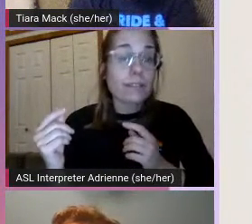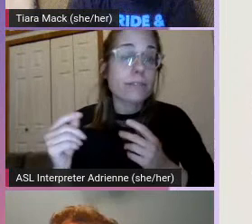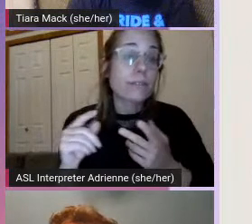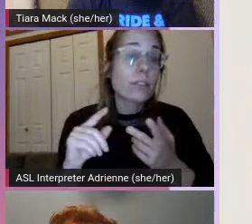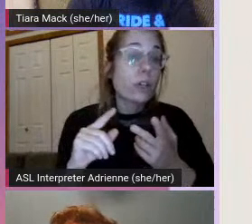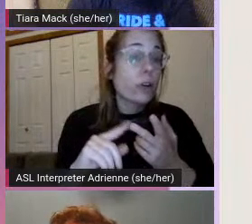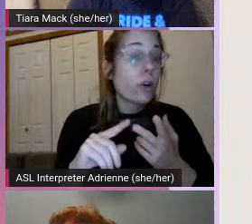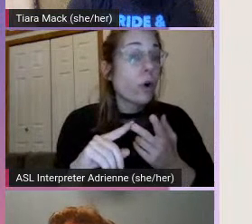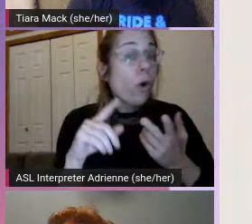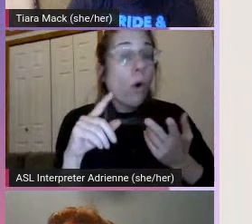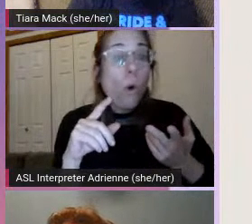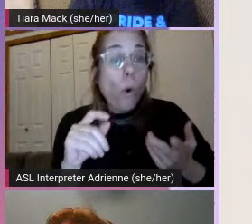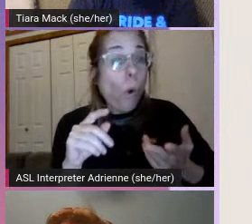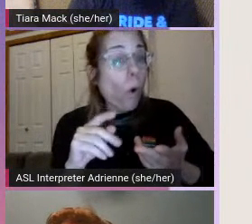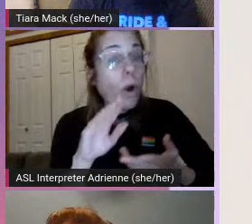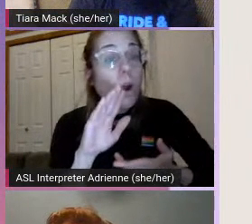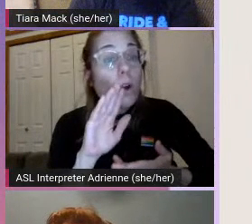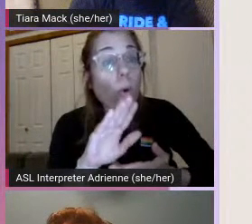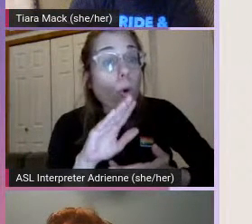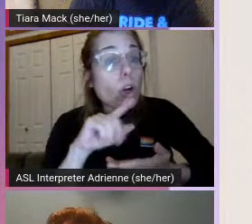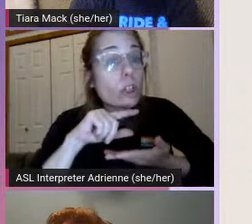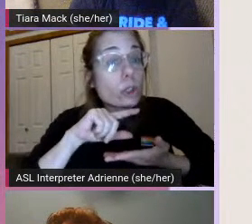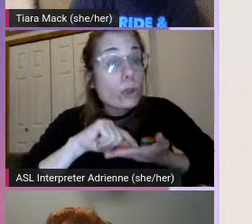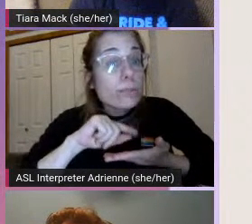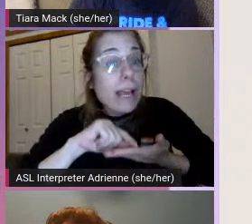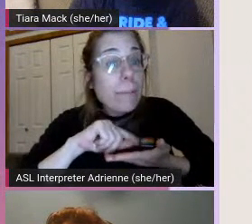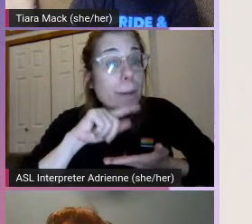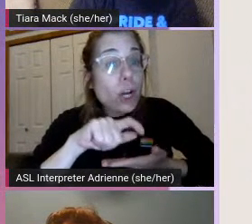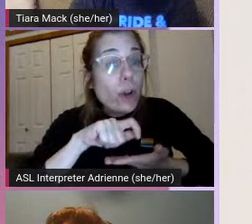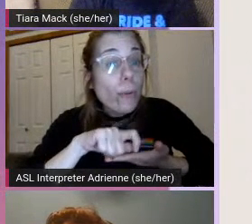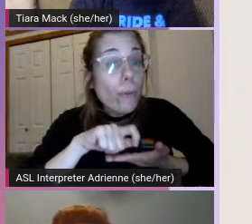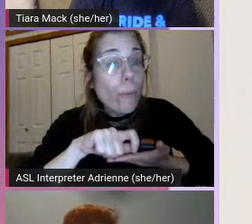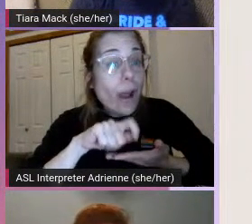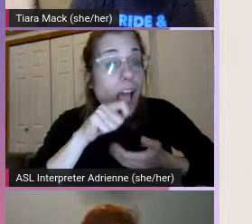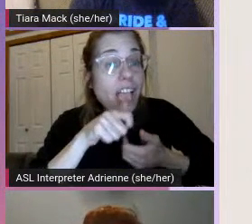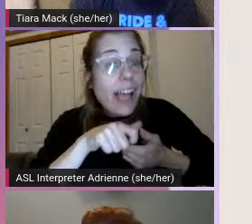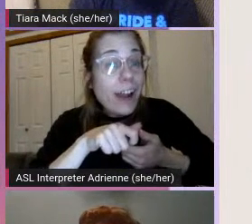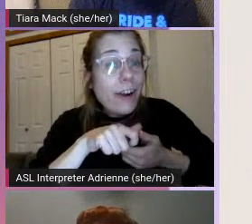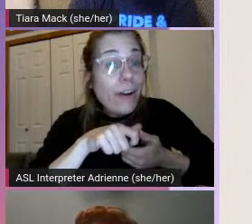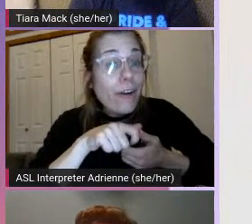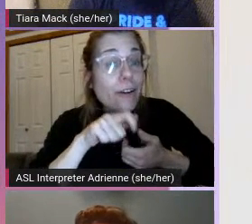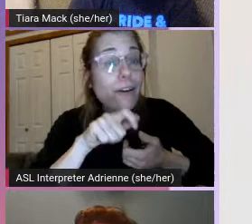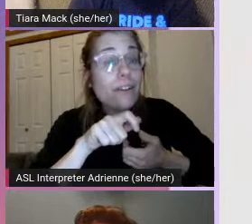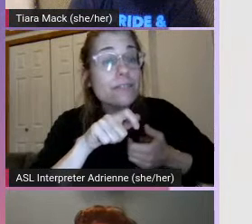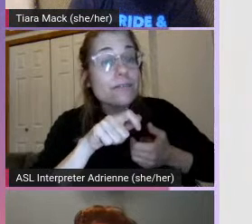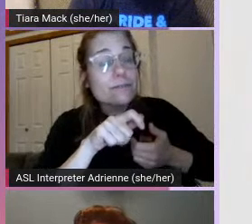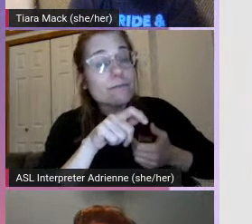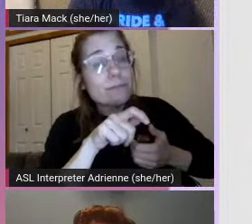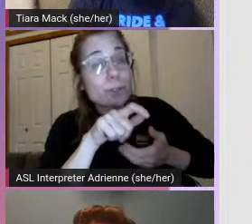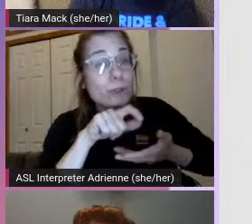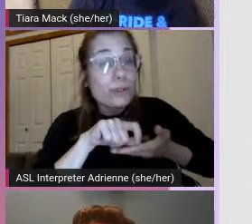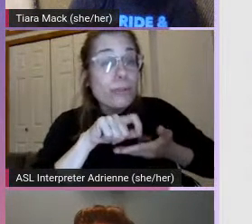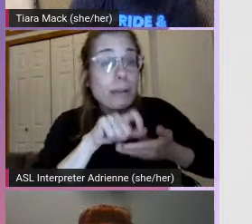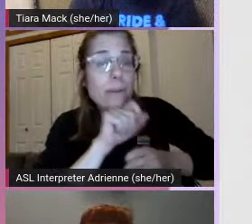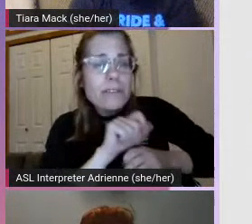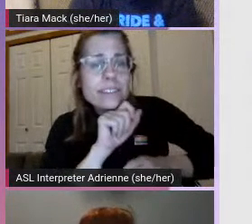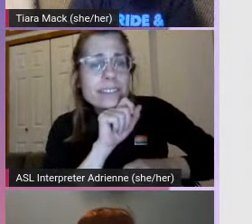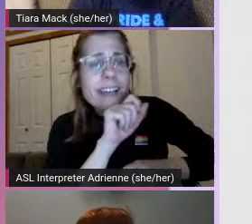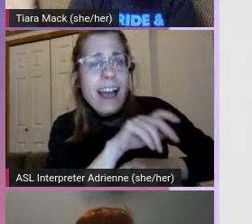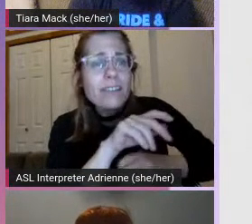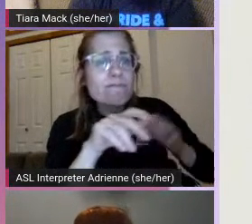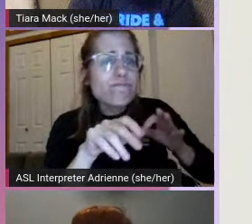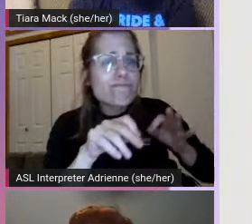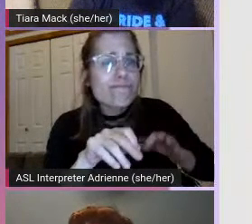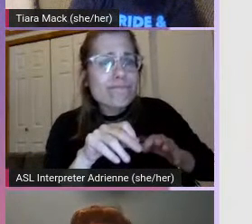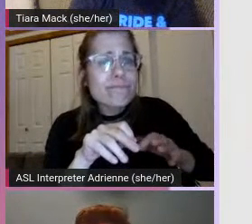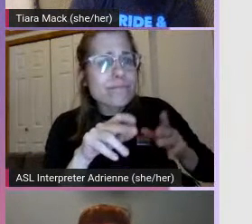your editor of the local newspaper. Make sure that more people who live in your immediate communities hear your story and hear your opinions on what's happening